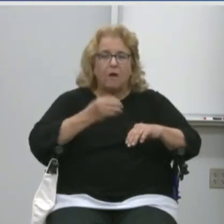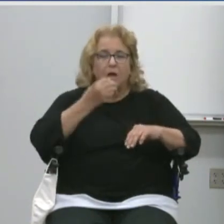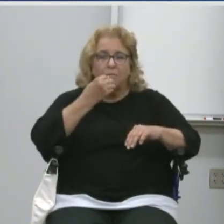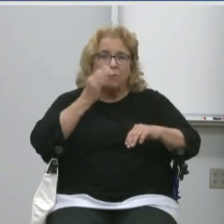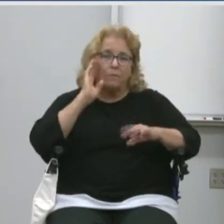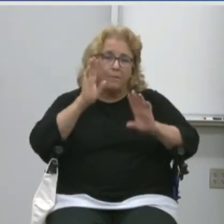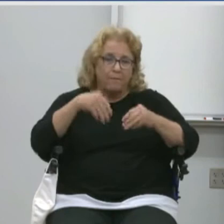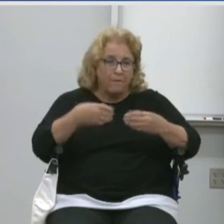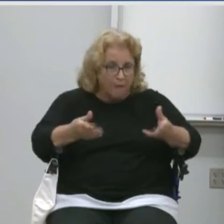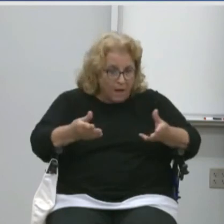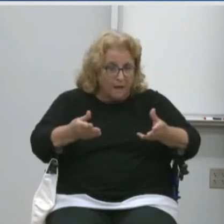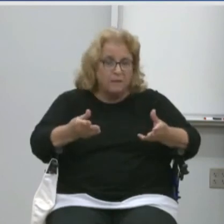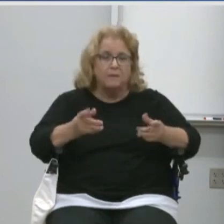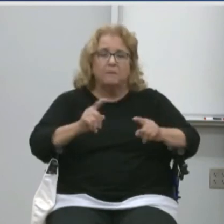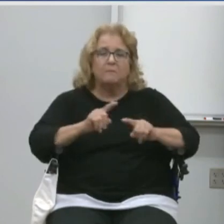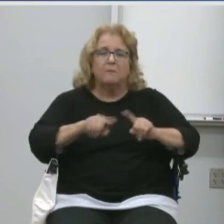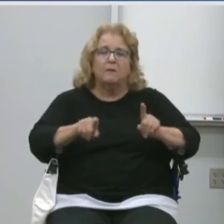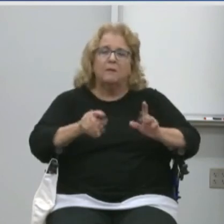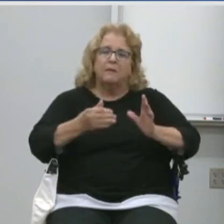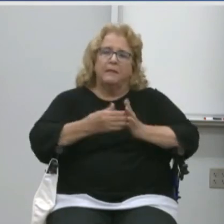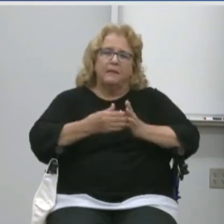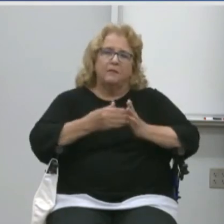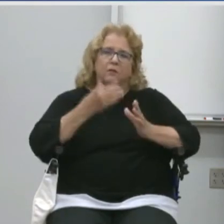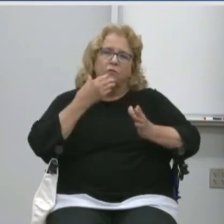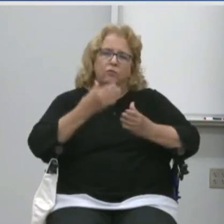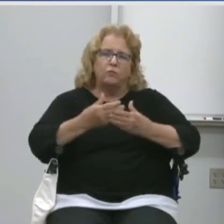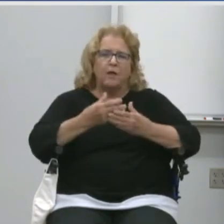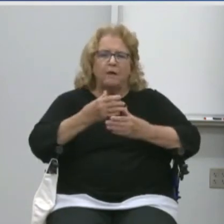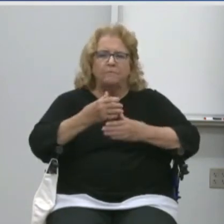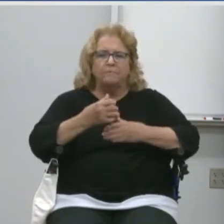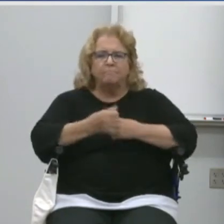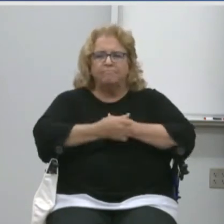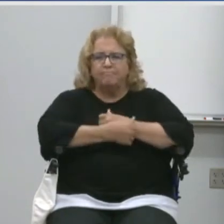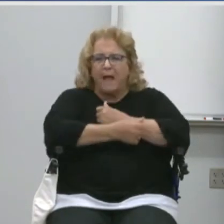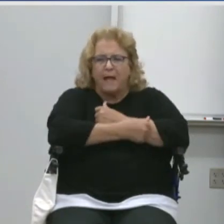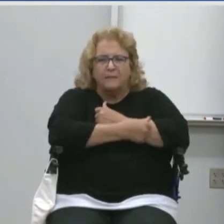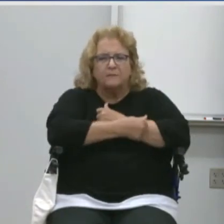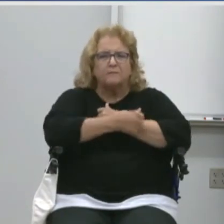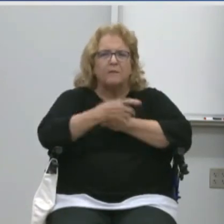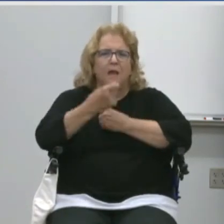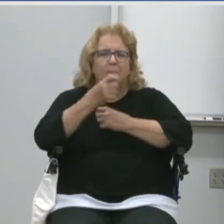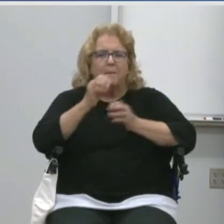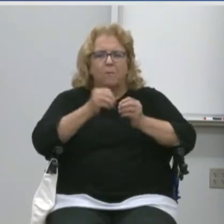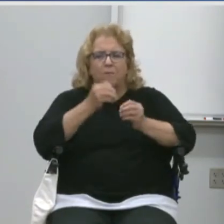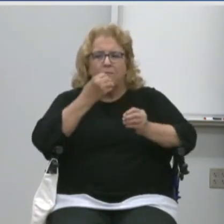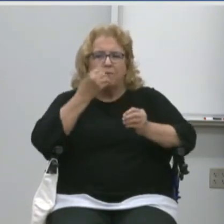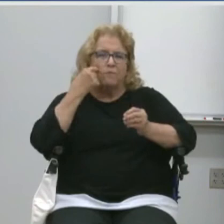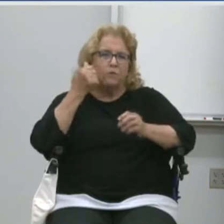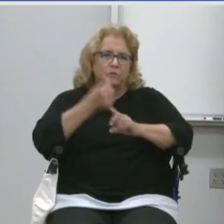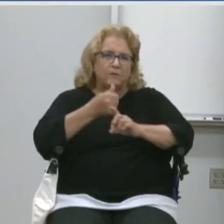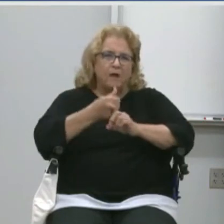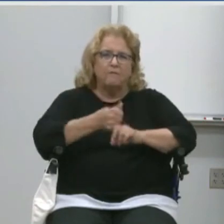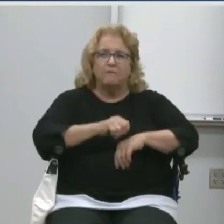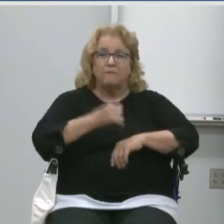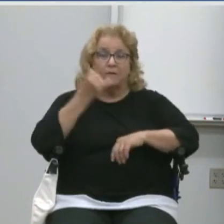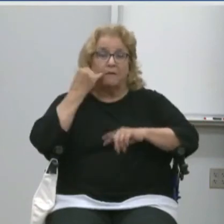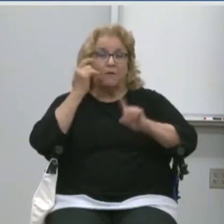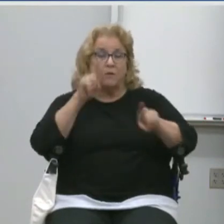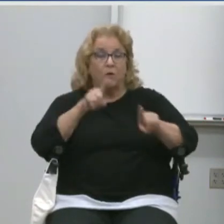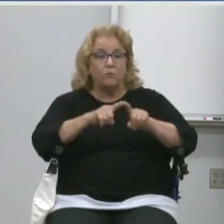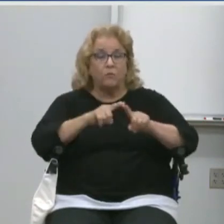all the shelters as always, but again, it's good to bring snacks and a little extra food for yourself as well. And of course, if you go